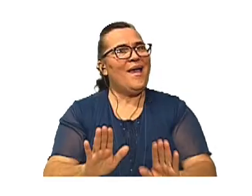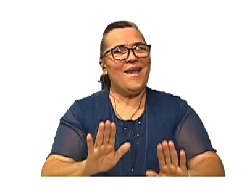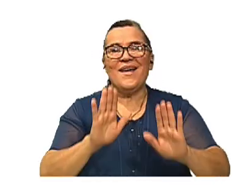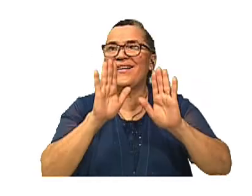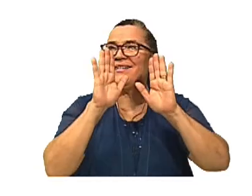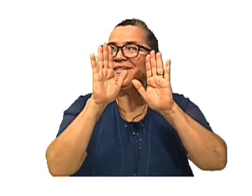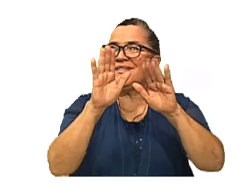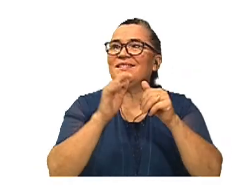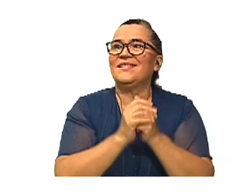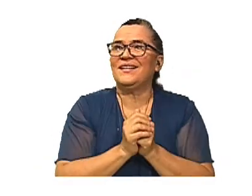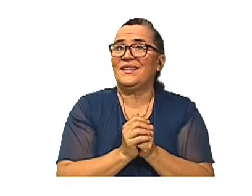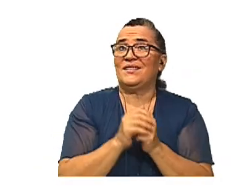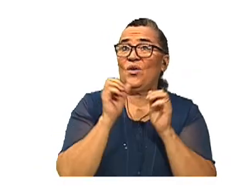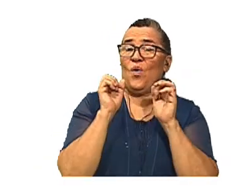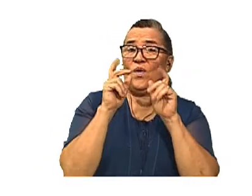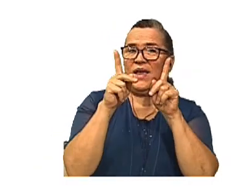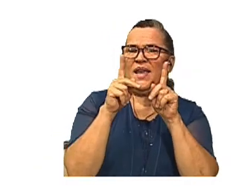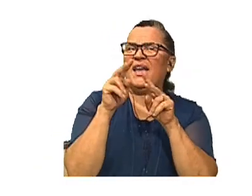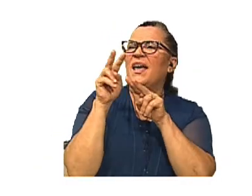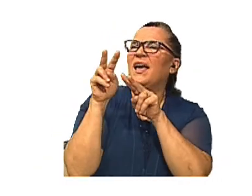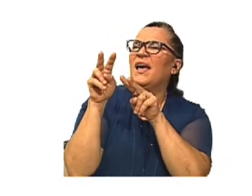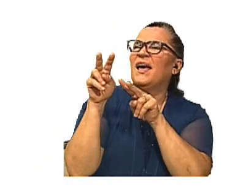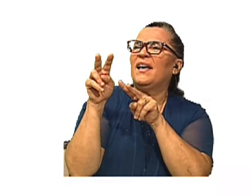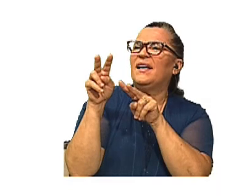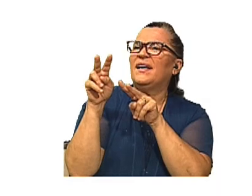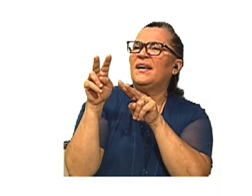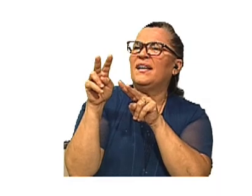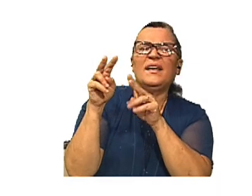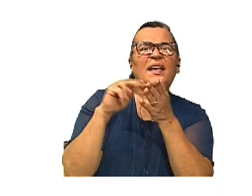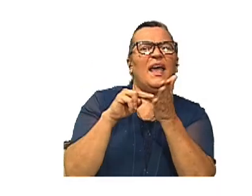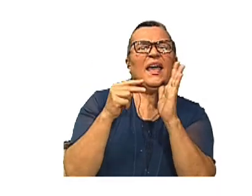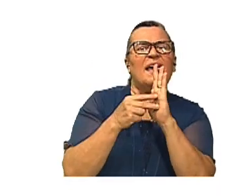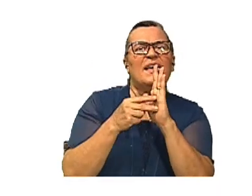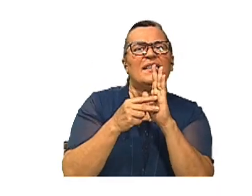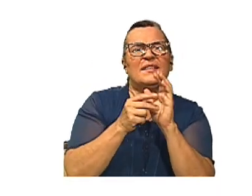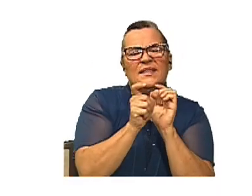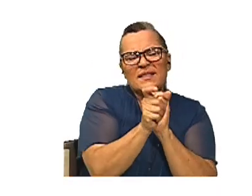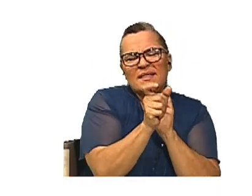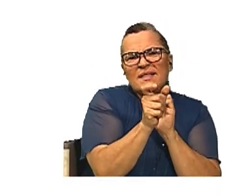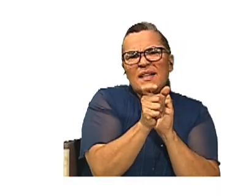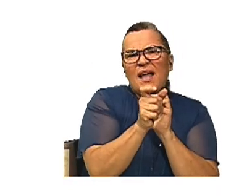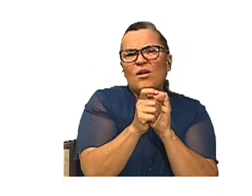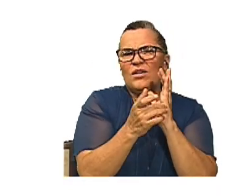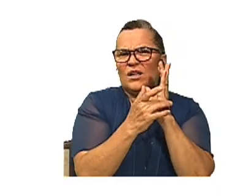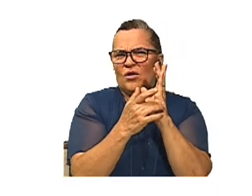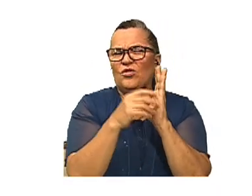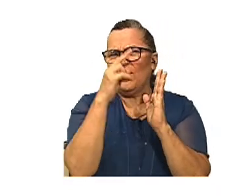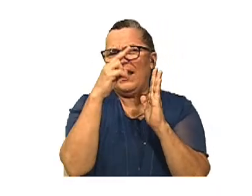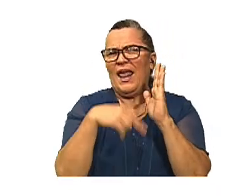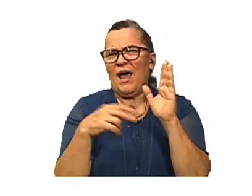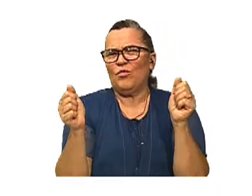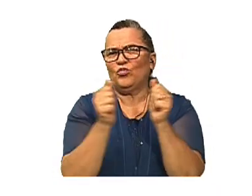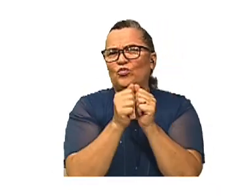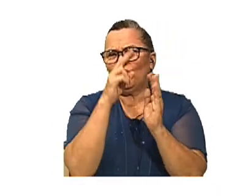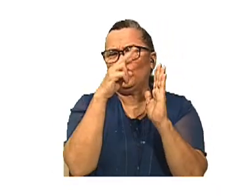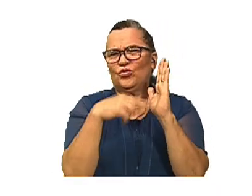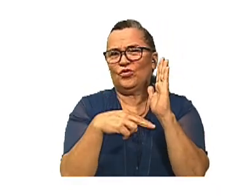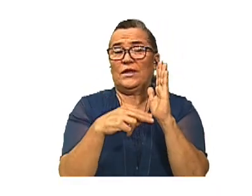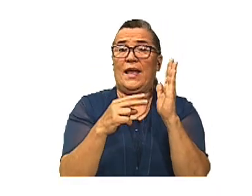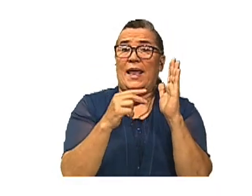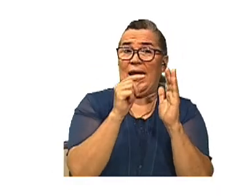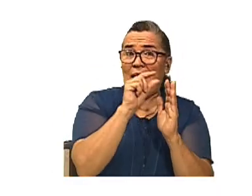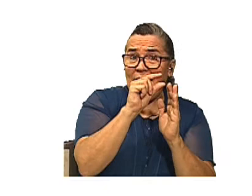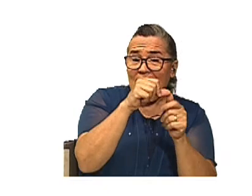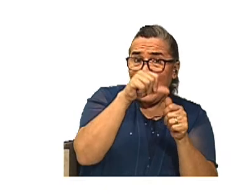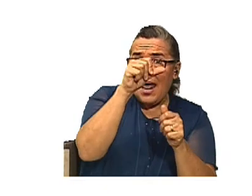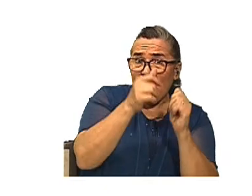Excellent. Okay, what is it? What is nanotechnology? Let's read together again. It says